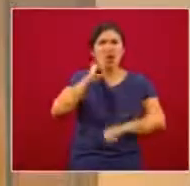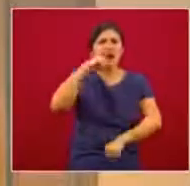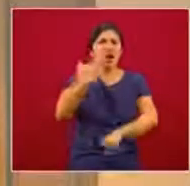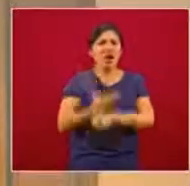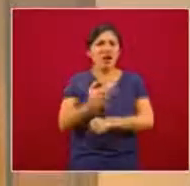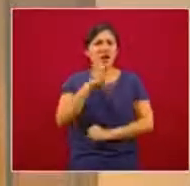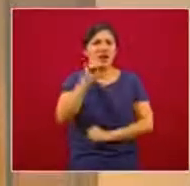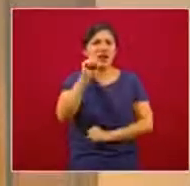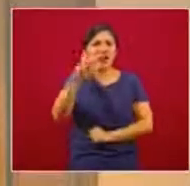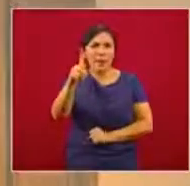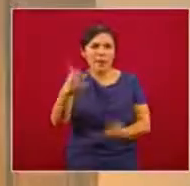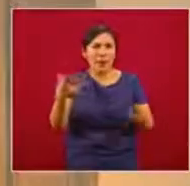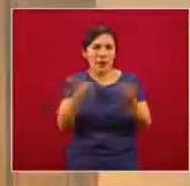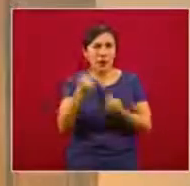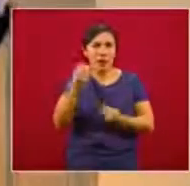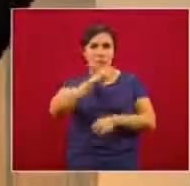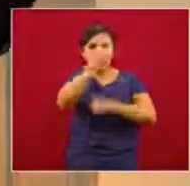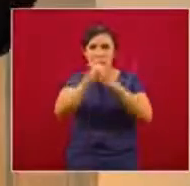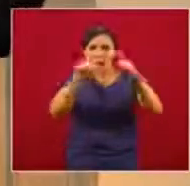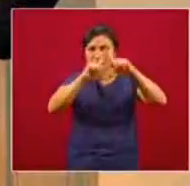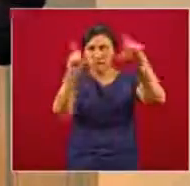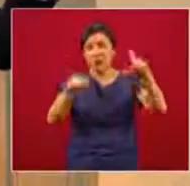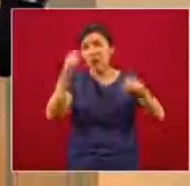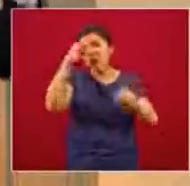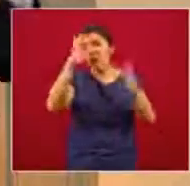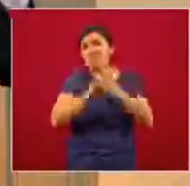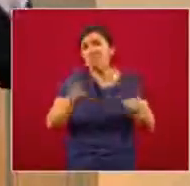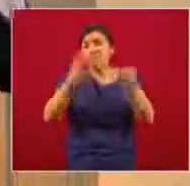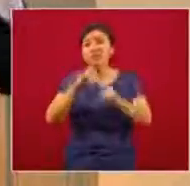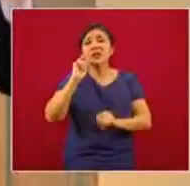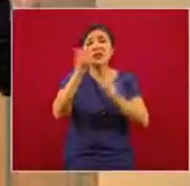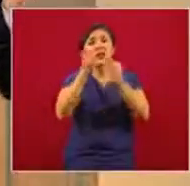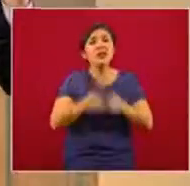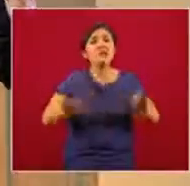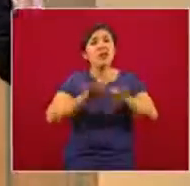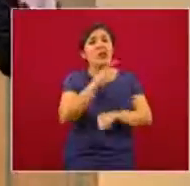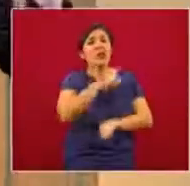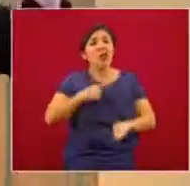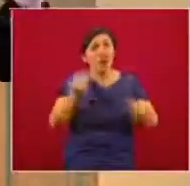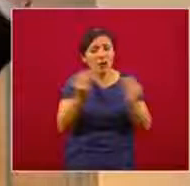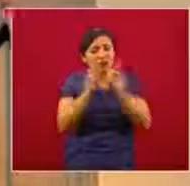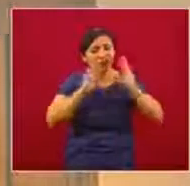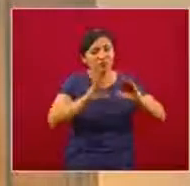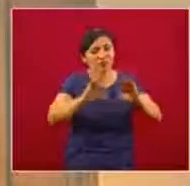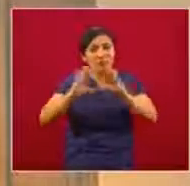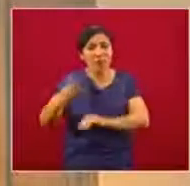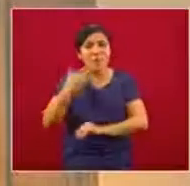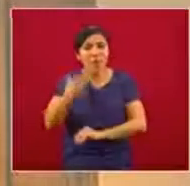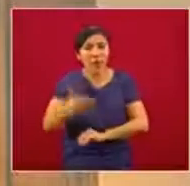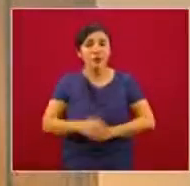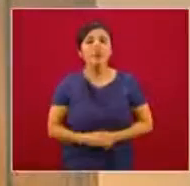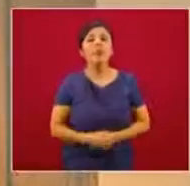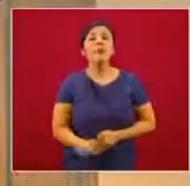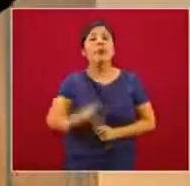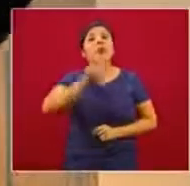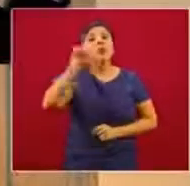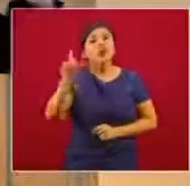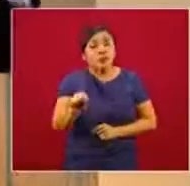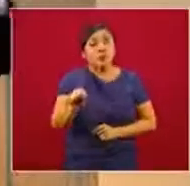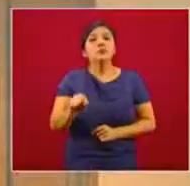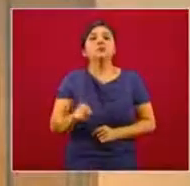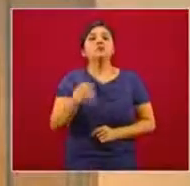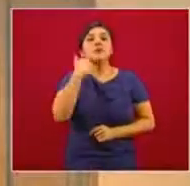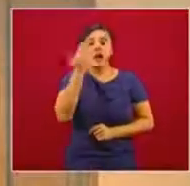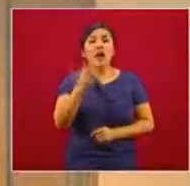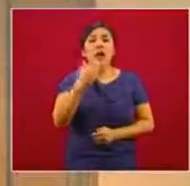along with the ministers of education, for formal education